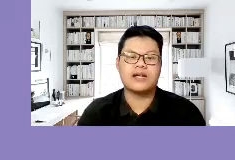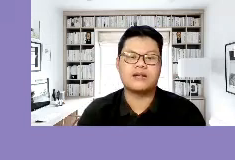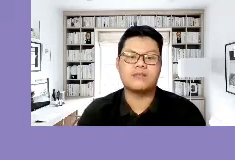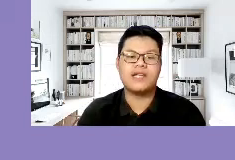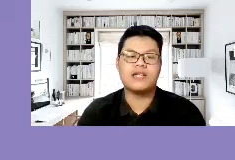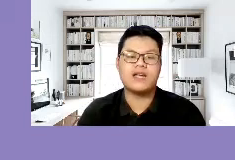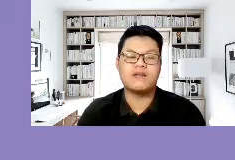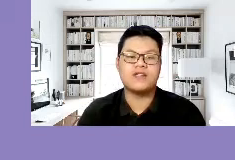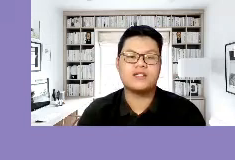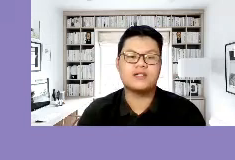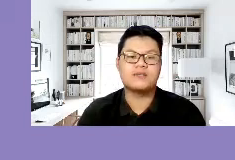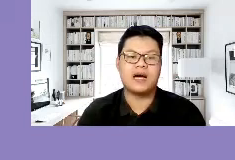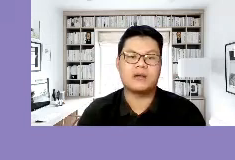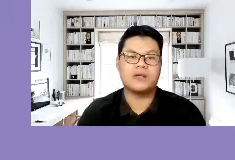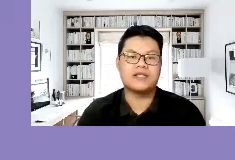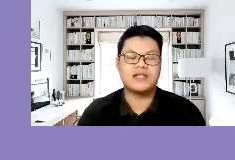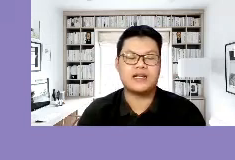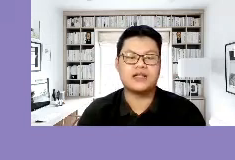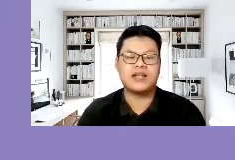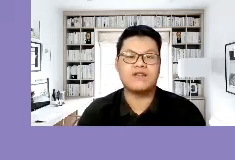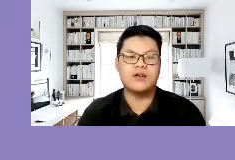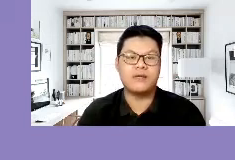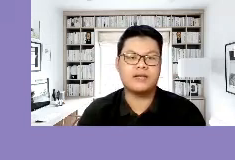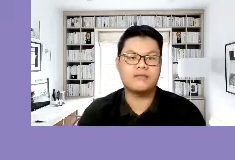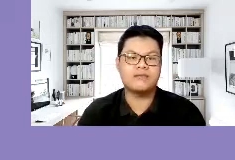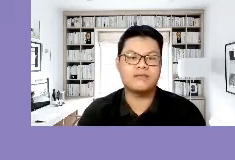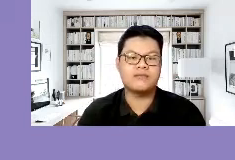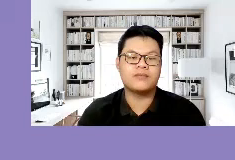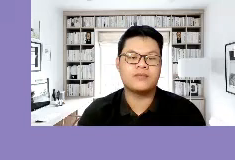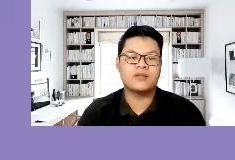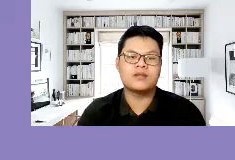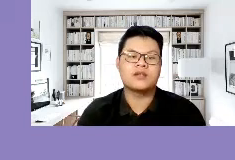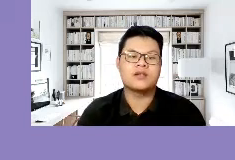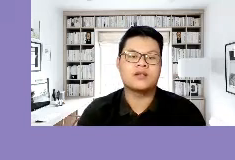And then play game features, but we still develop it.